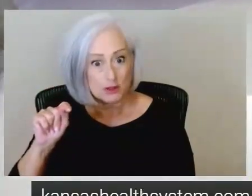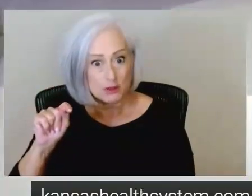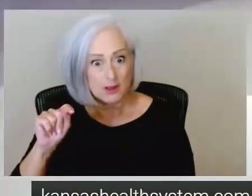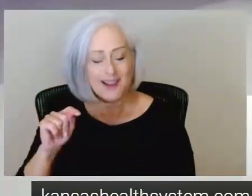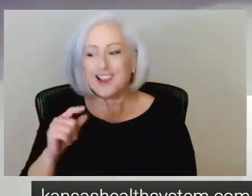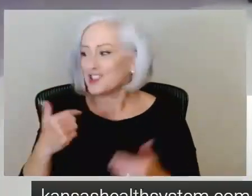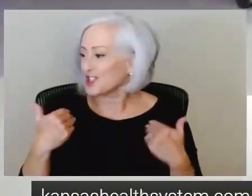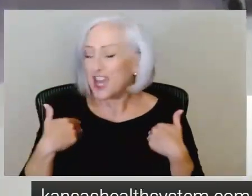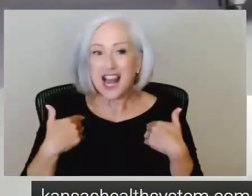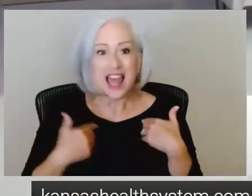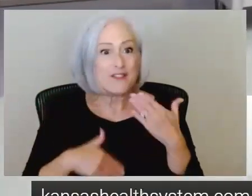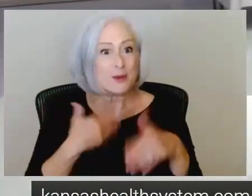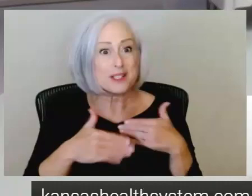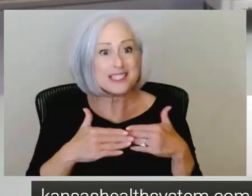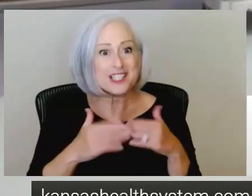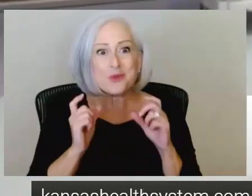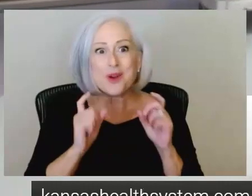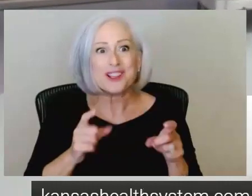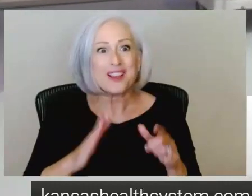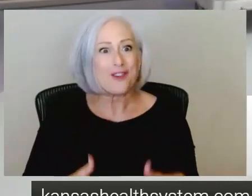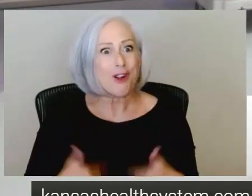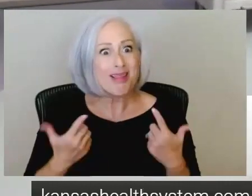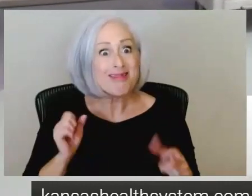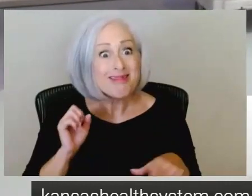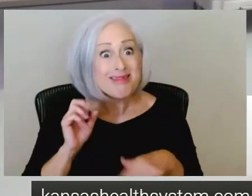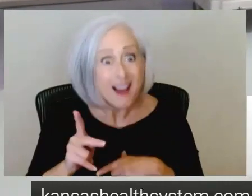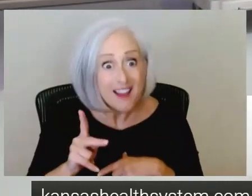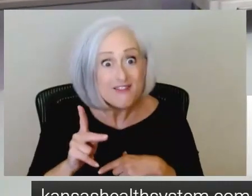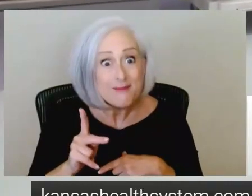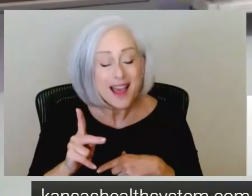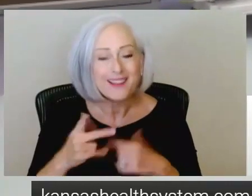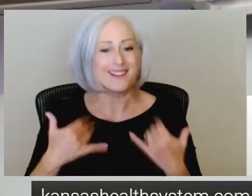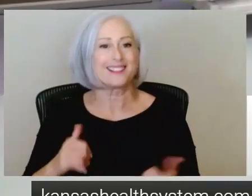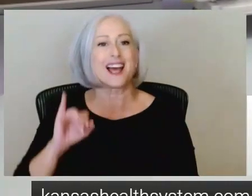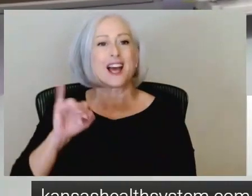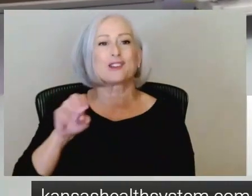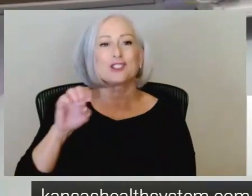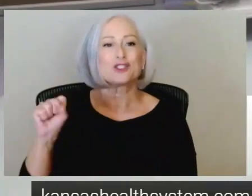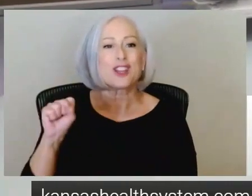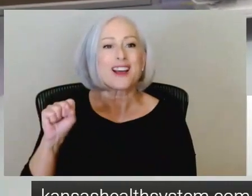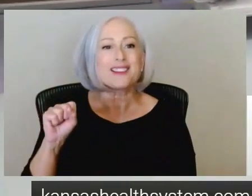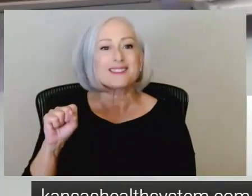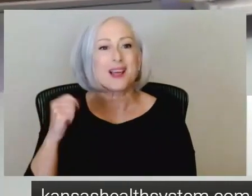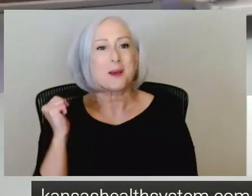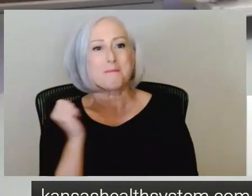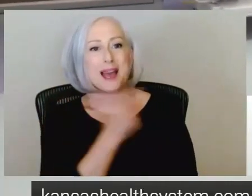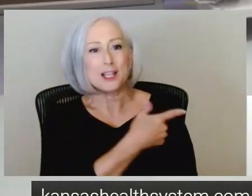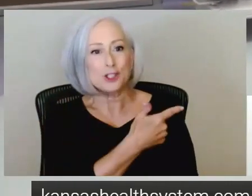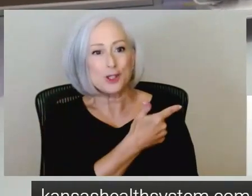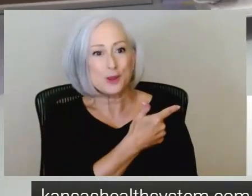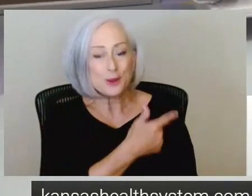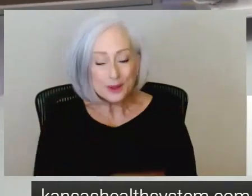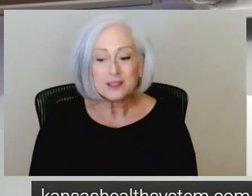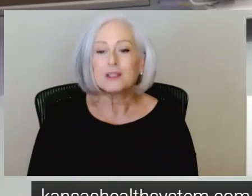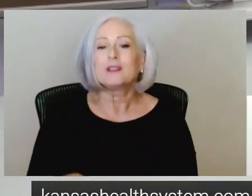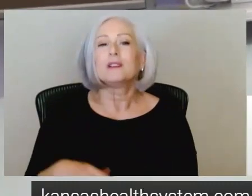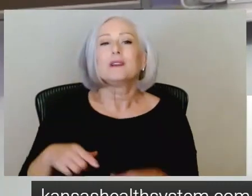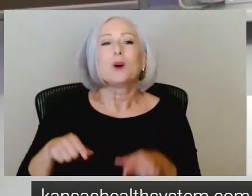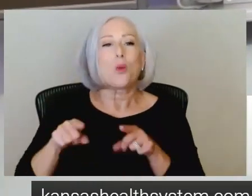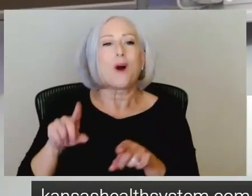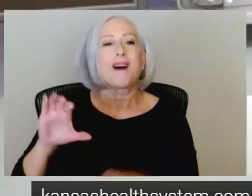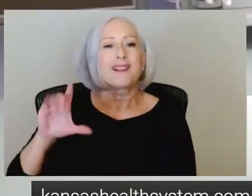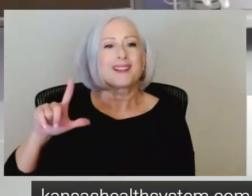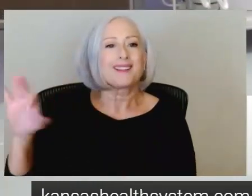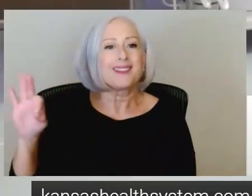Jess, I'm going to send it back to you in the studio as Cliff Irwin and I hang out here outside the procedure room and watch